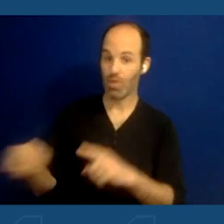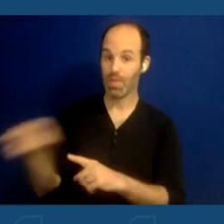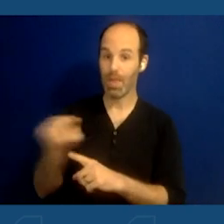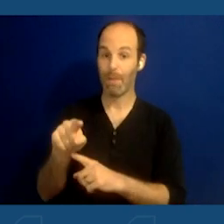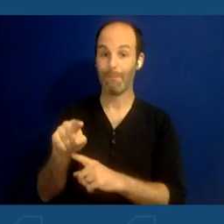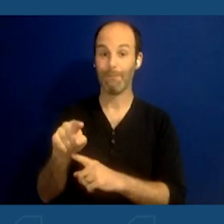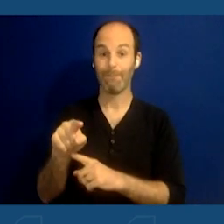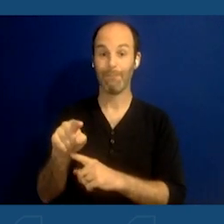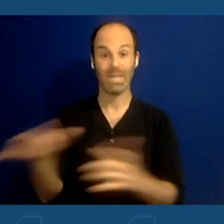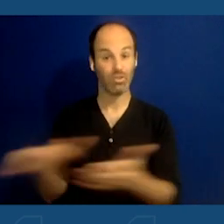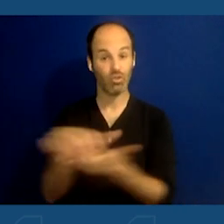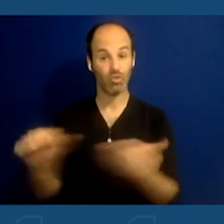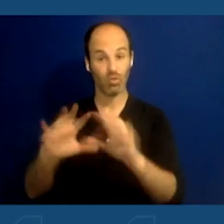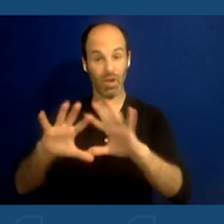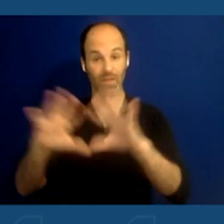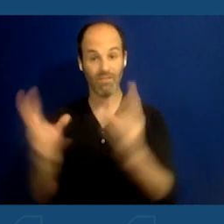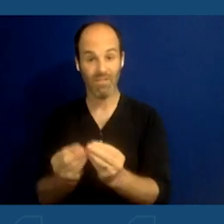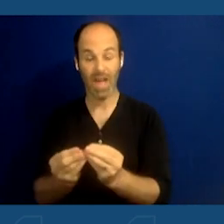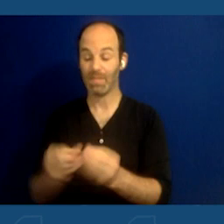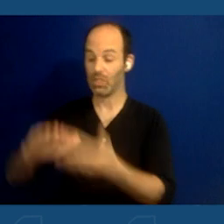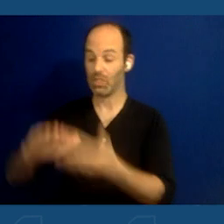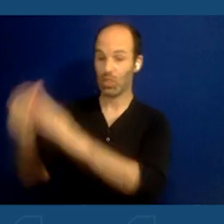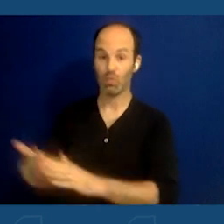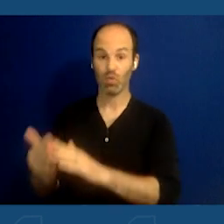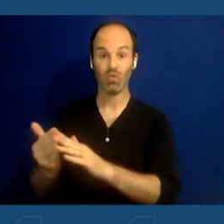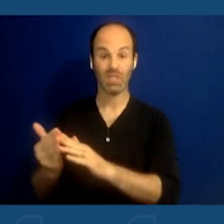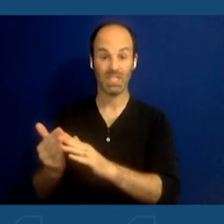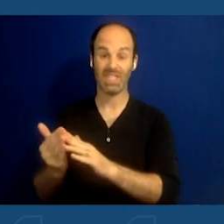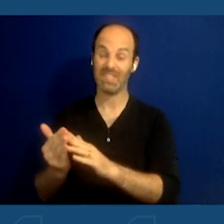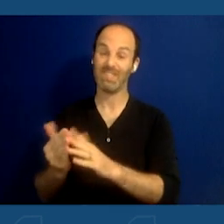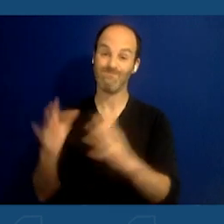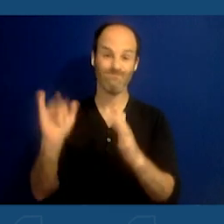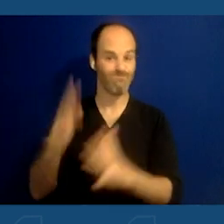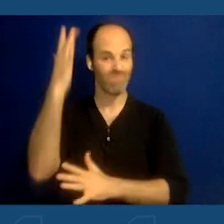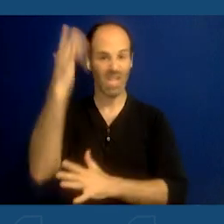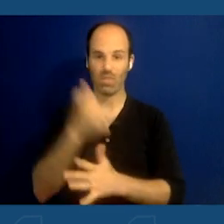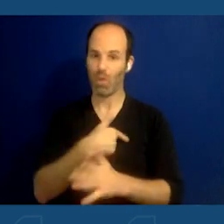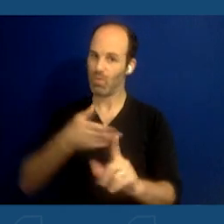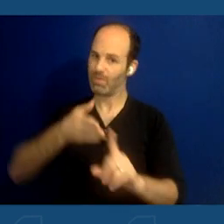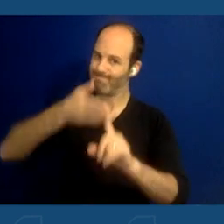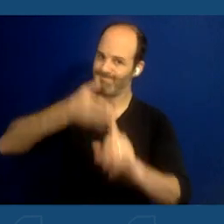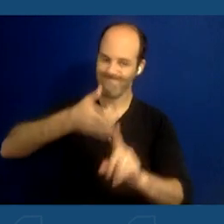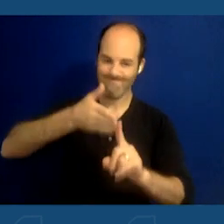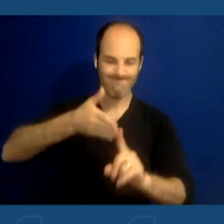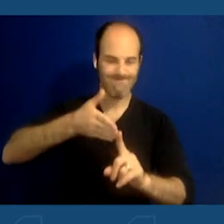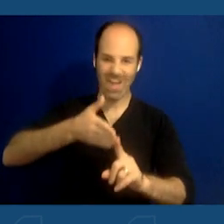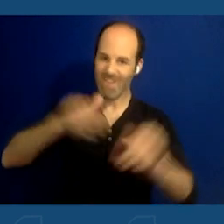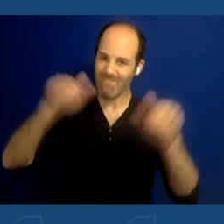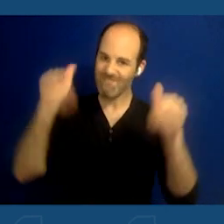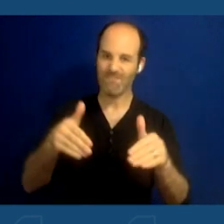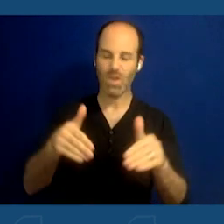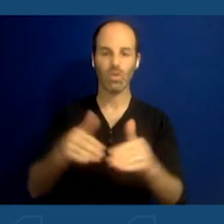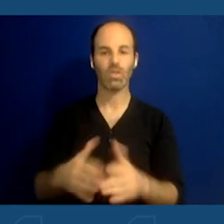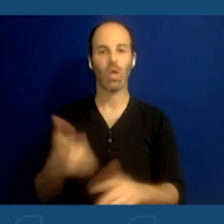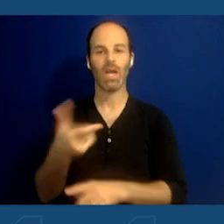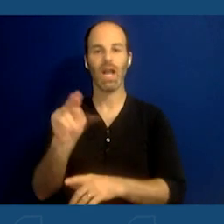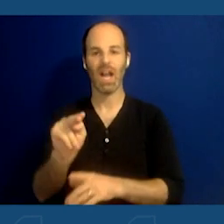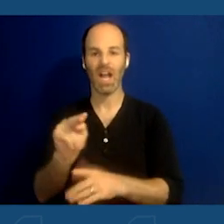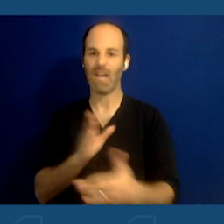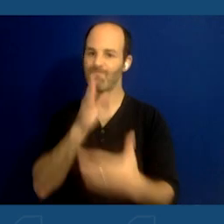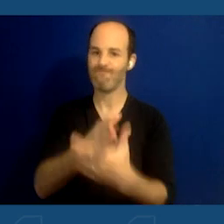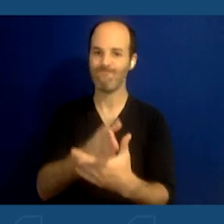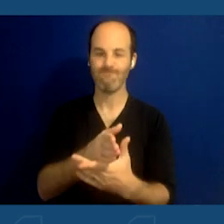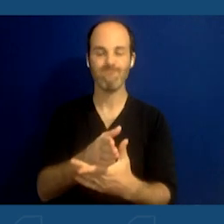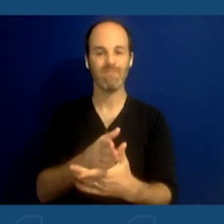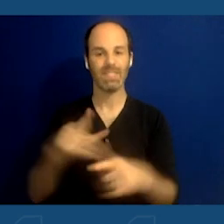destroy families, destroy communities, and that is why we've been intensely focused on gun interdiction since the very beginning. And we've